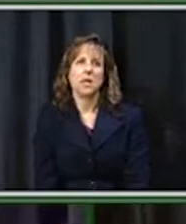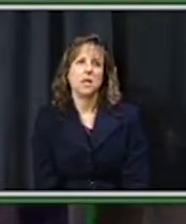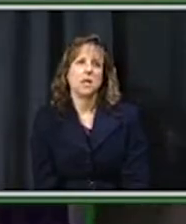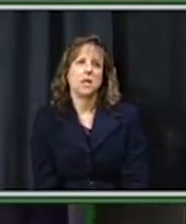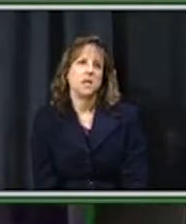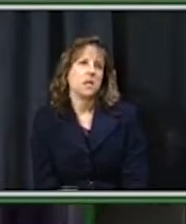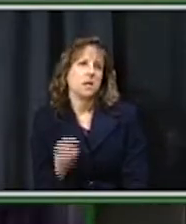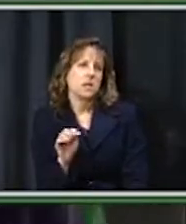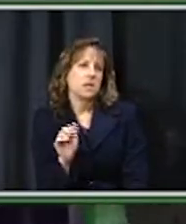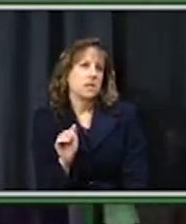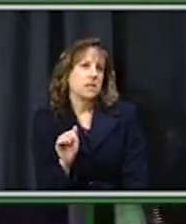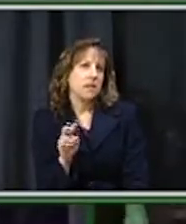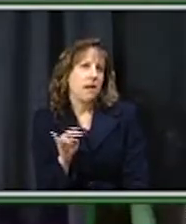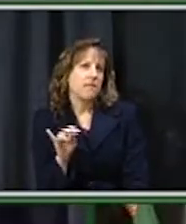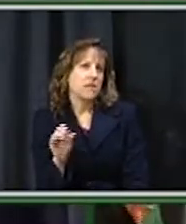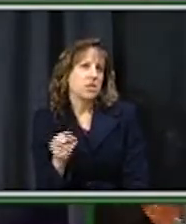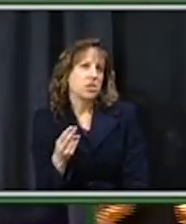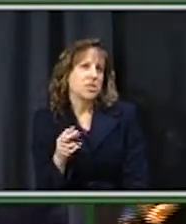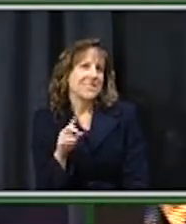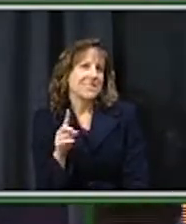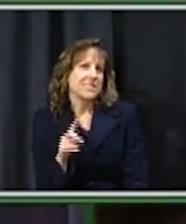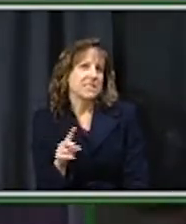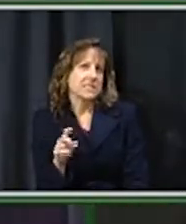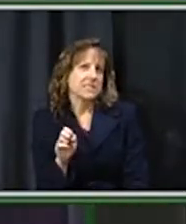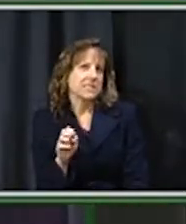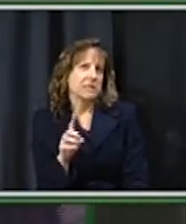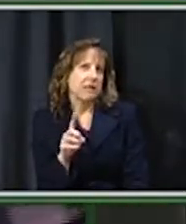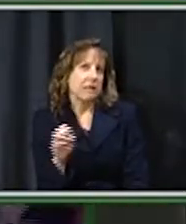Tavish Zaidi.